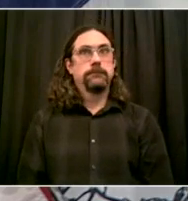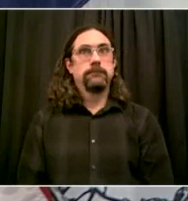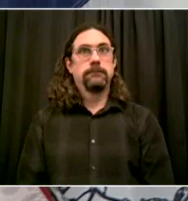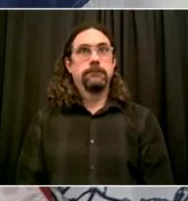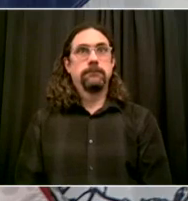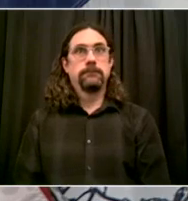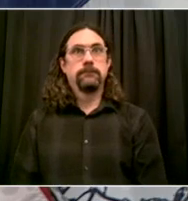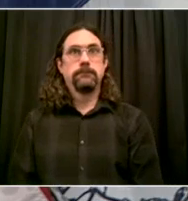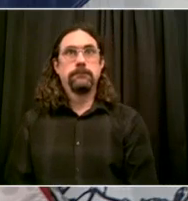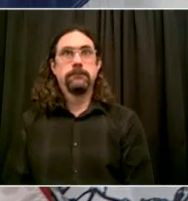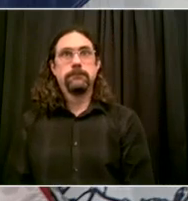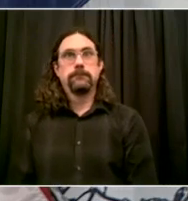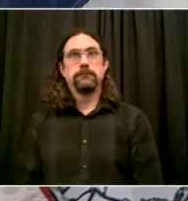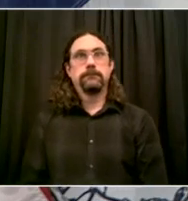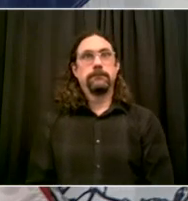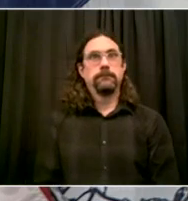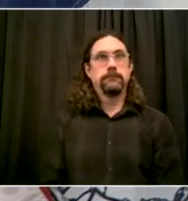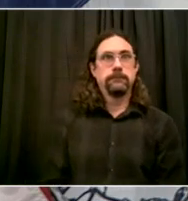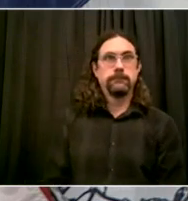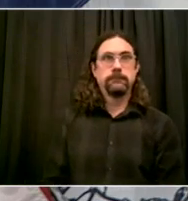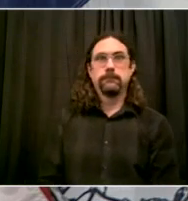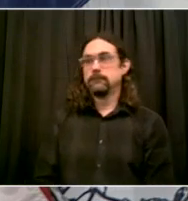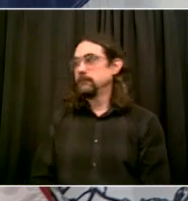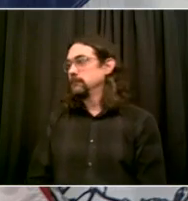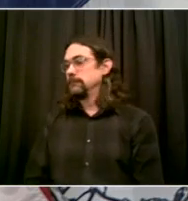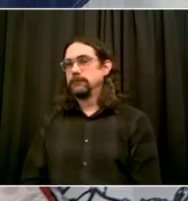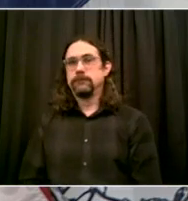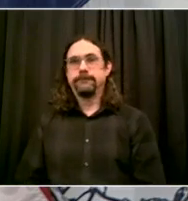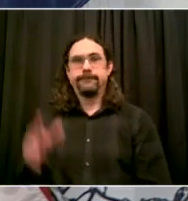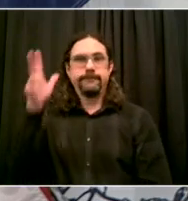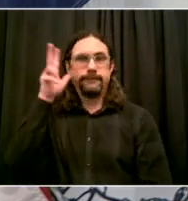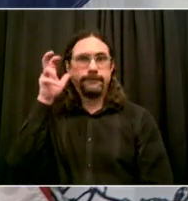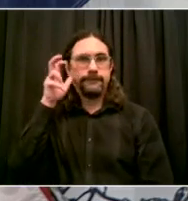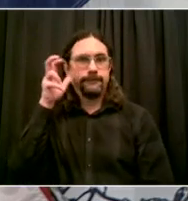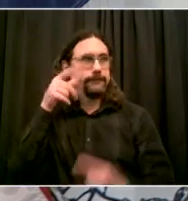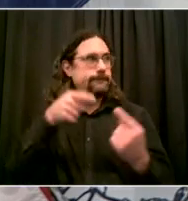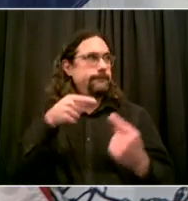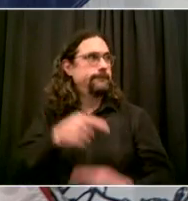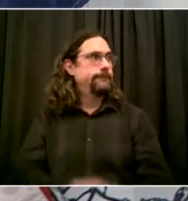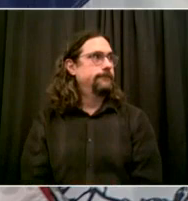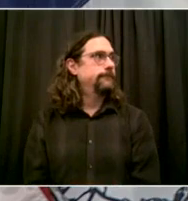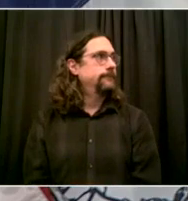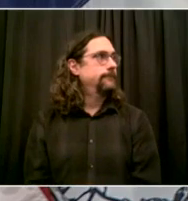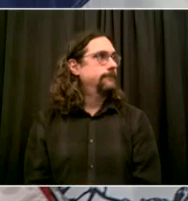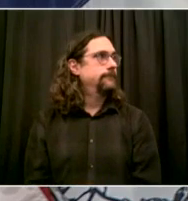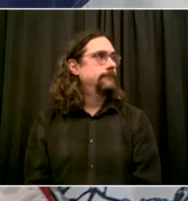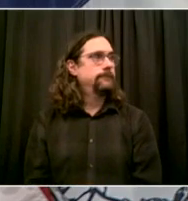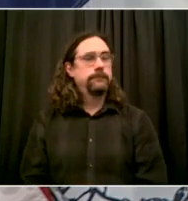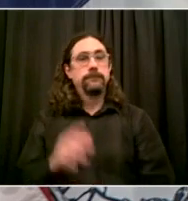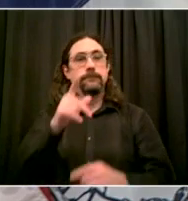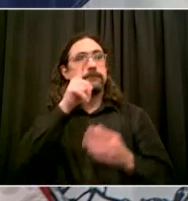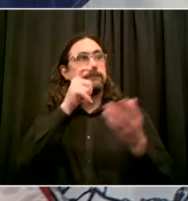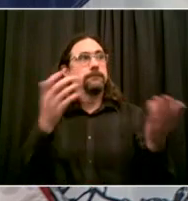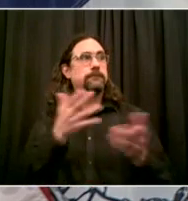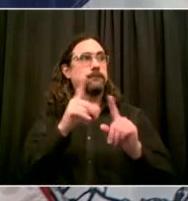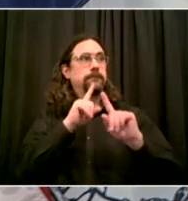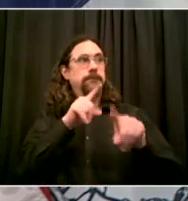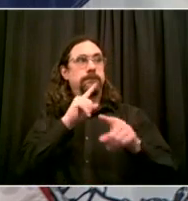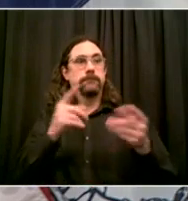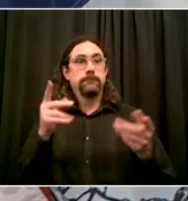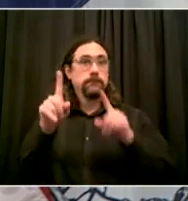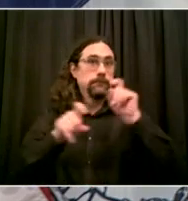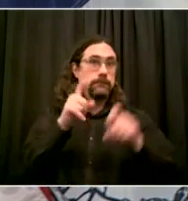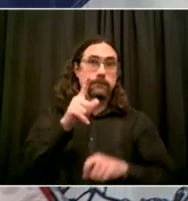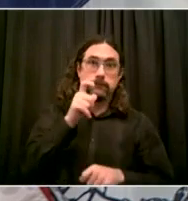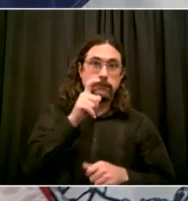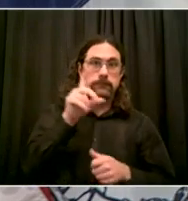Jay Varma, and Executive Director of the Test and Trace Corps, Dr. Ted Long. With that, we'll go to Andrew from WNBC.